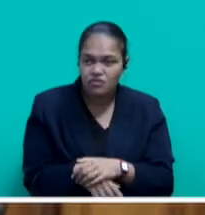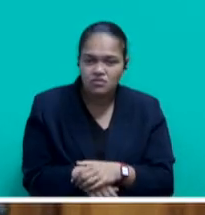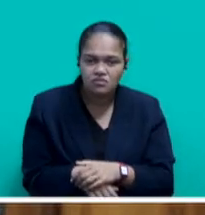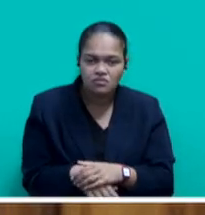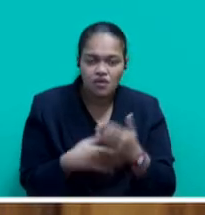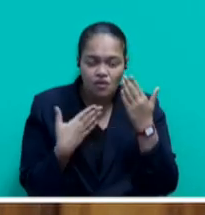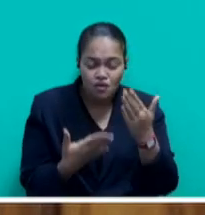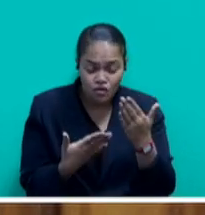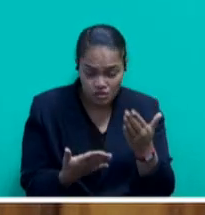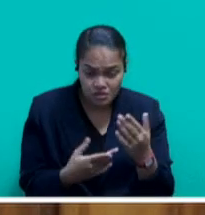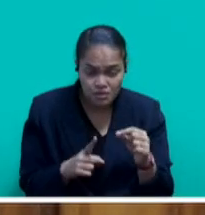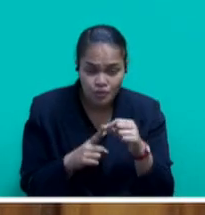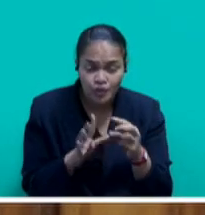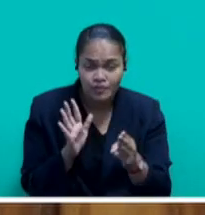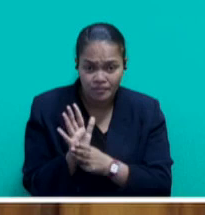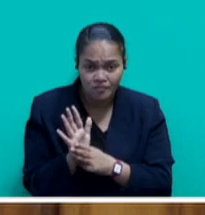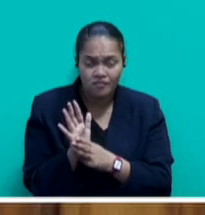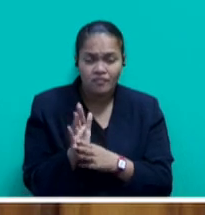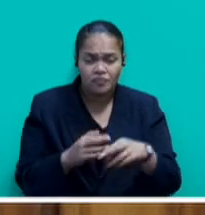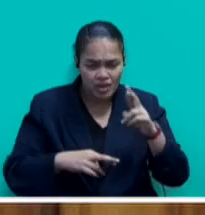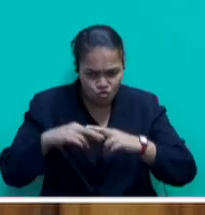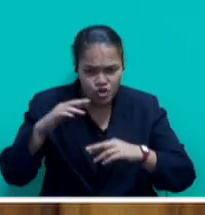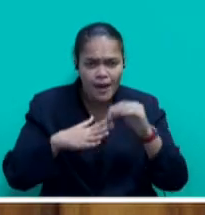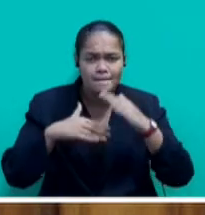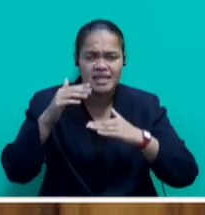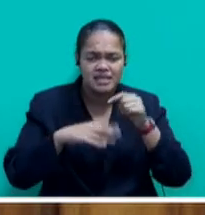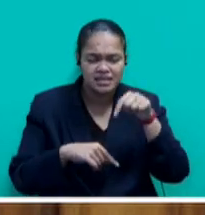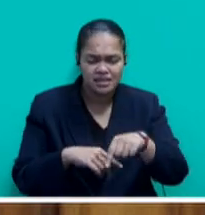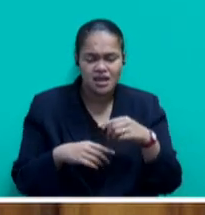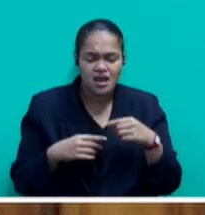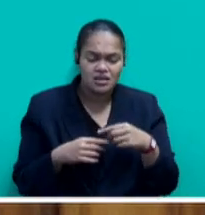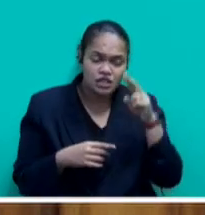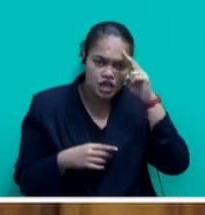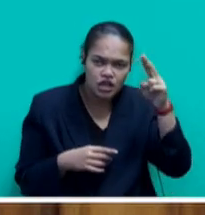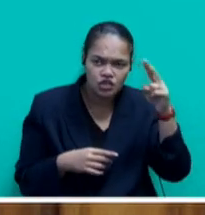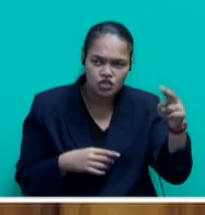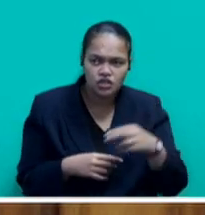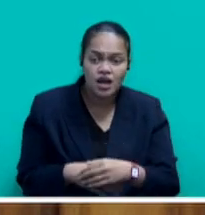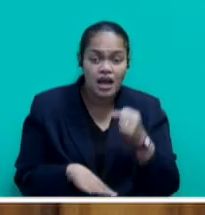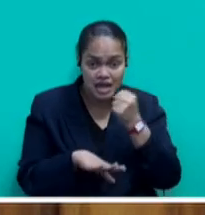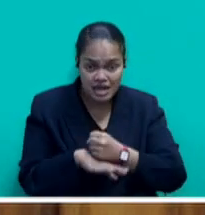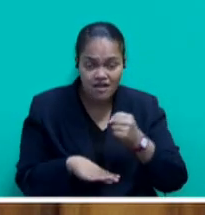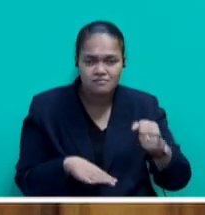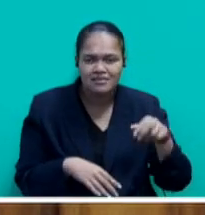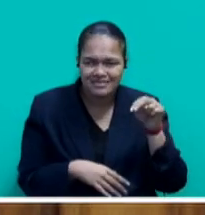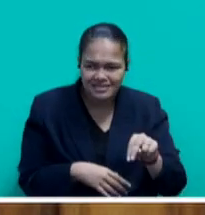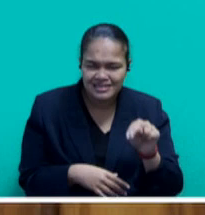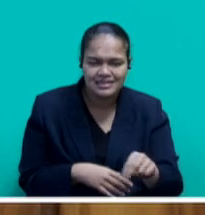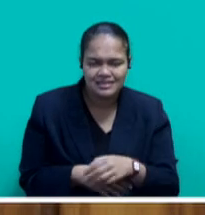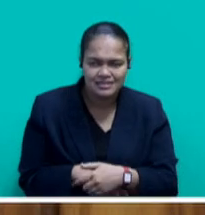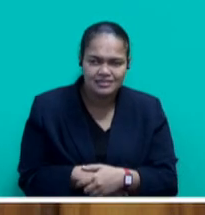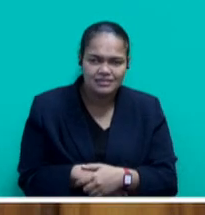Minister highlighted that to rebuild this nation, it will not be for business as usual. Government needed